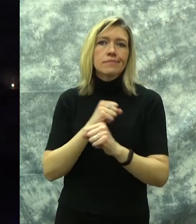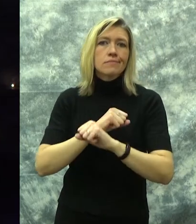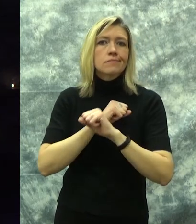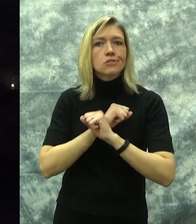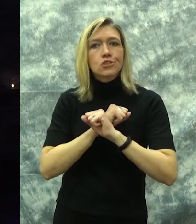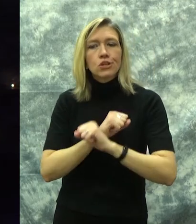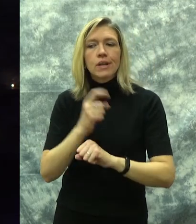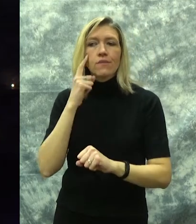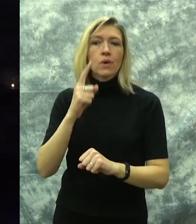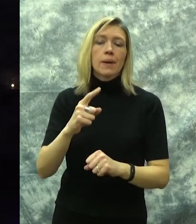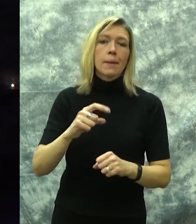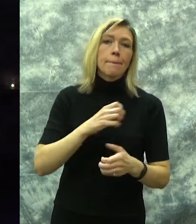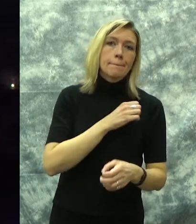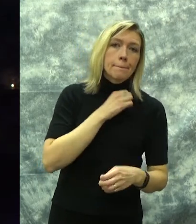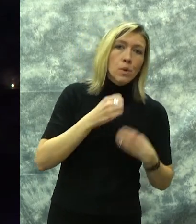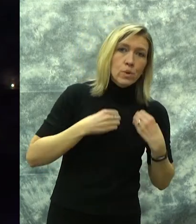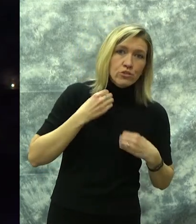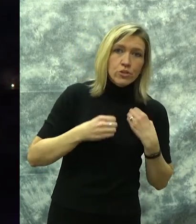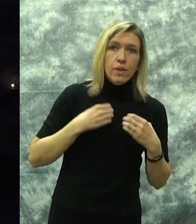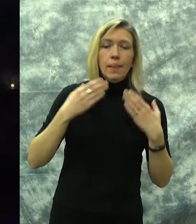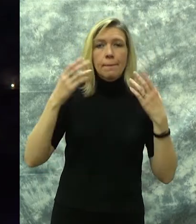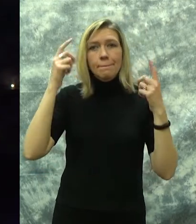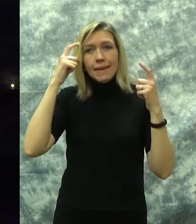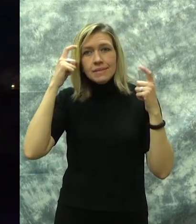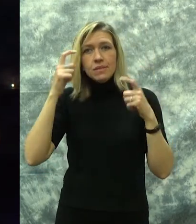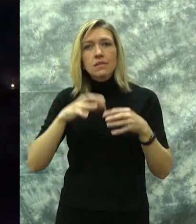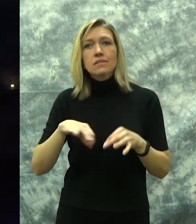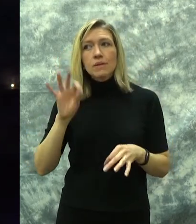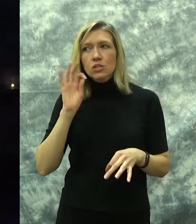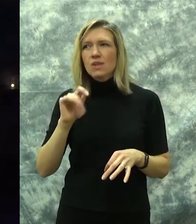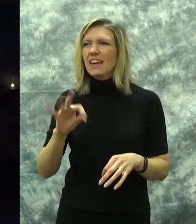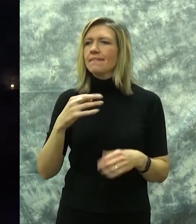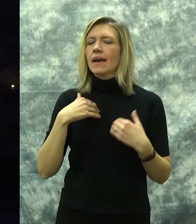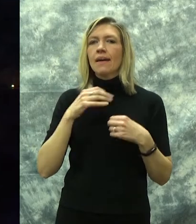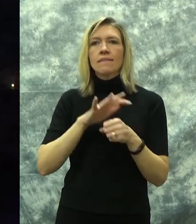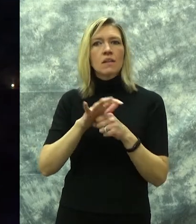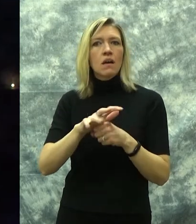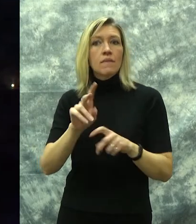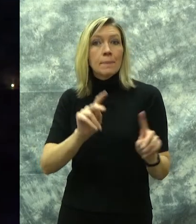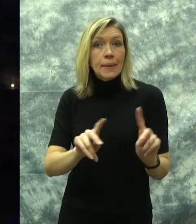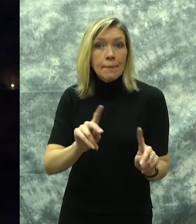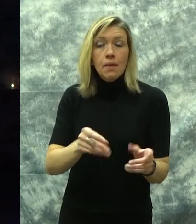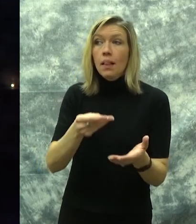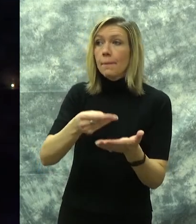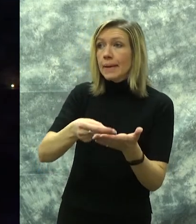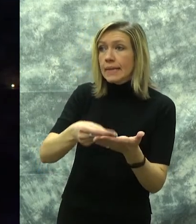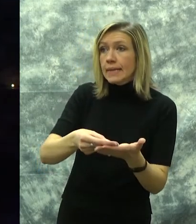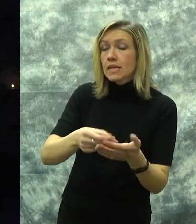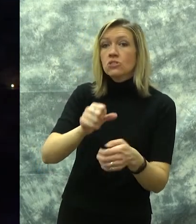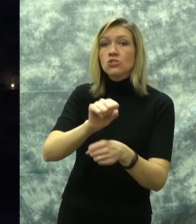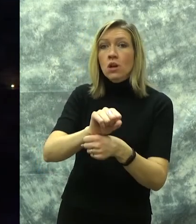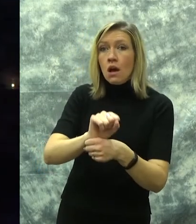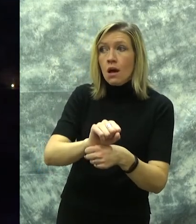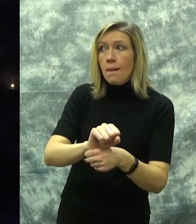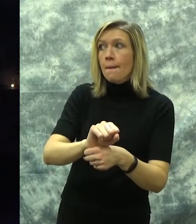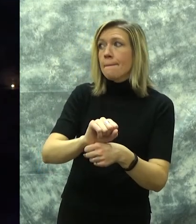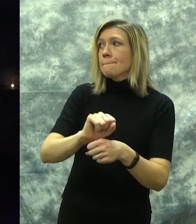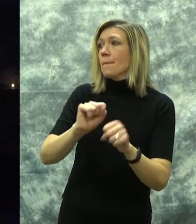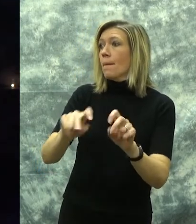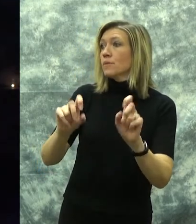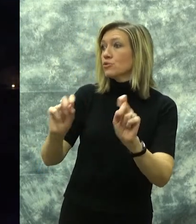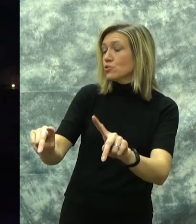mental, spiritual security. That if I have enough people, or if I have enough money, or if I have enough of a job, or if I have enough opportunity, or if I have